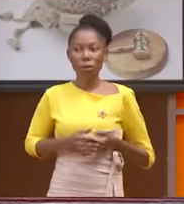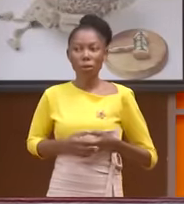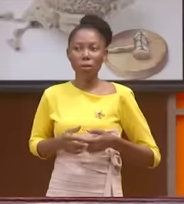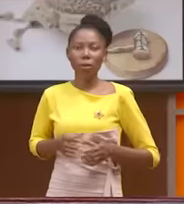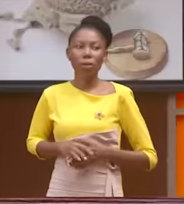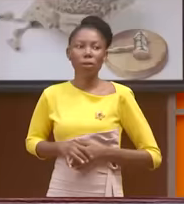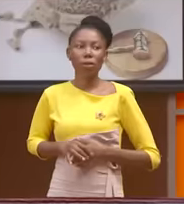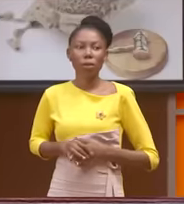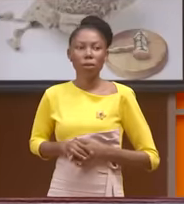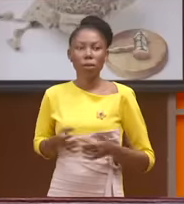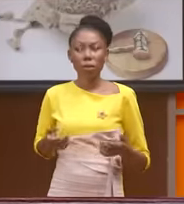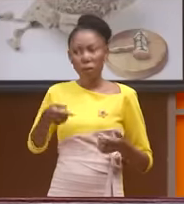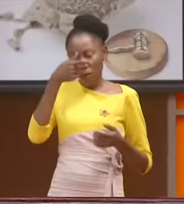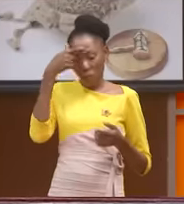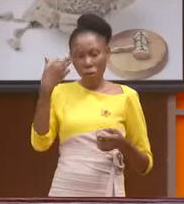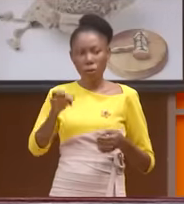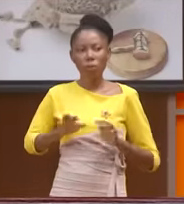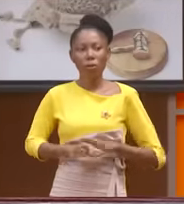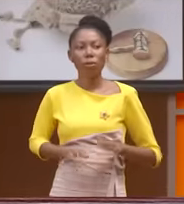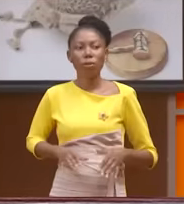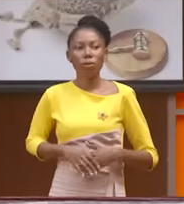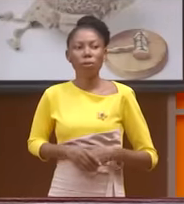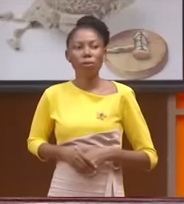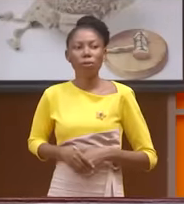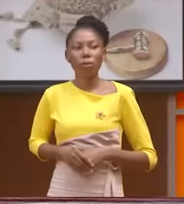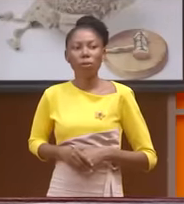has access because of the age of the children.